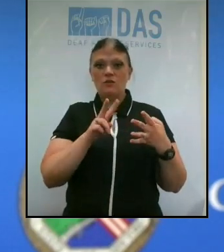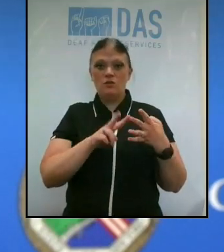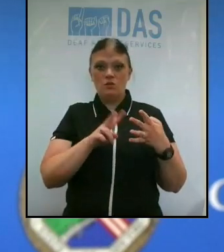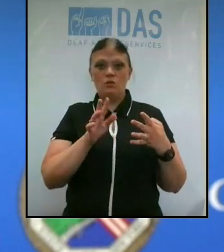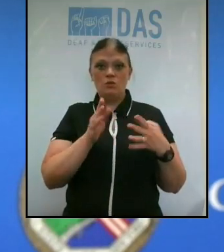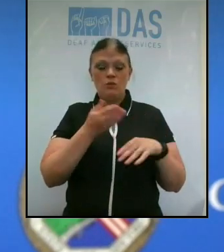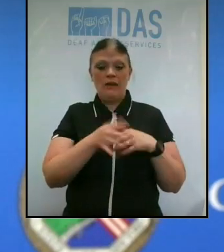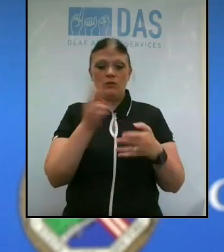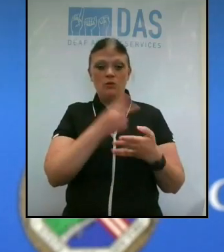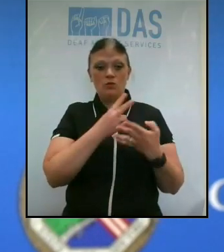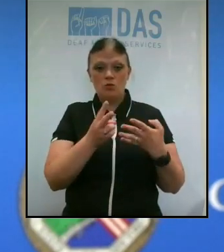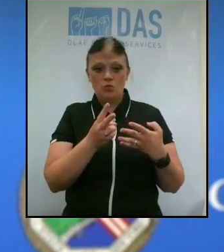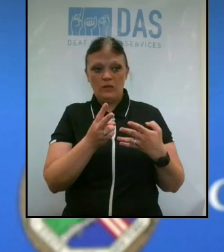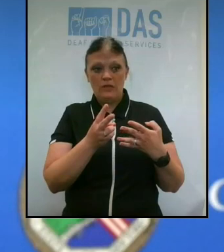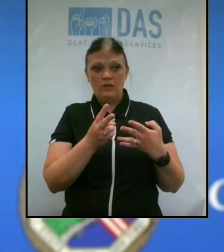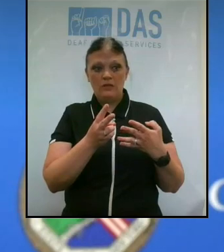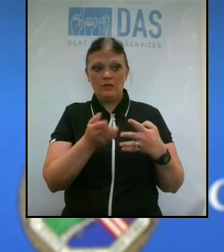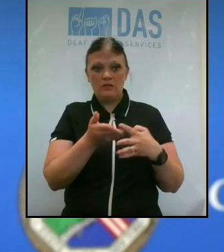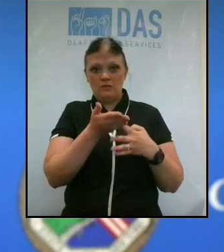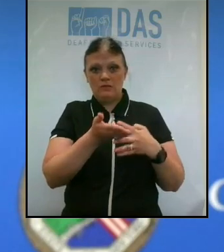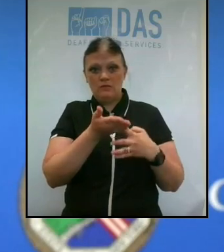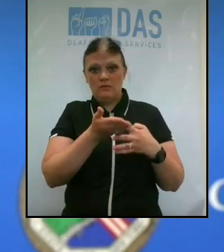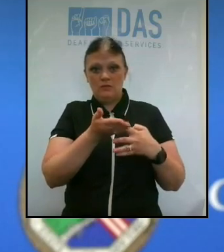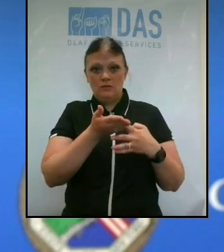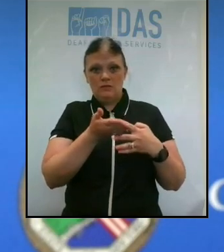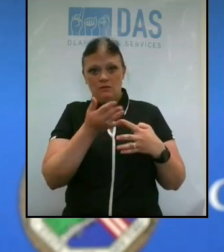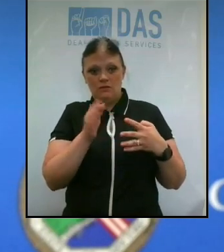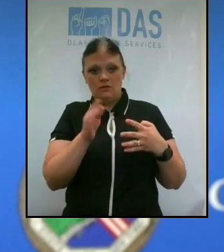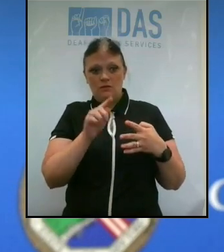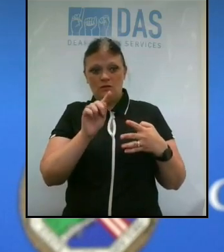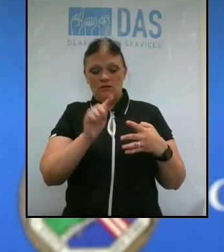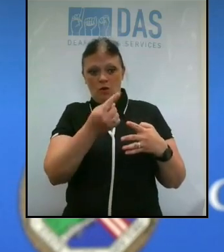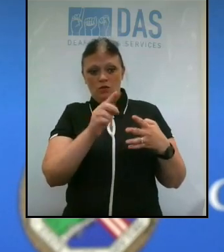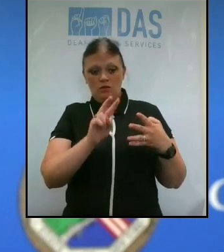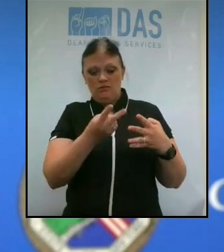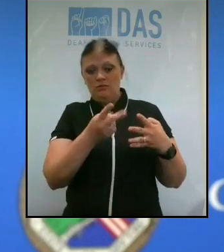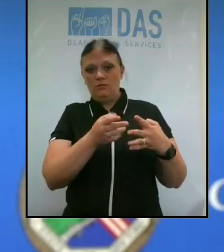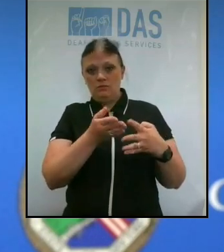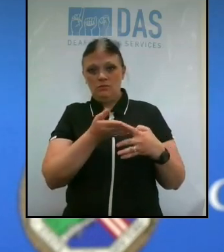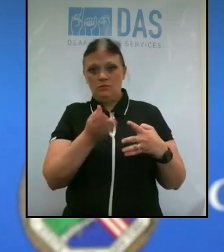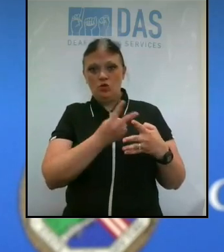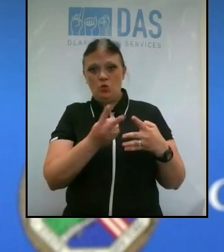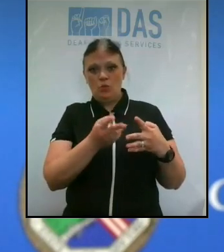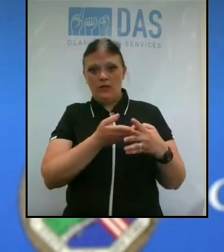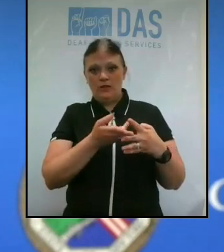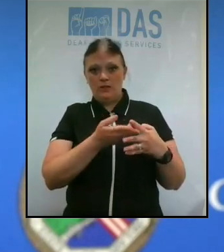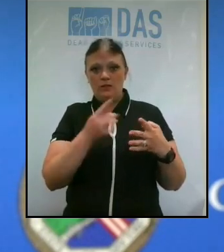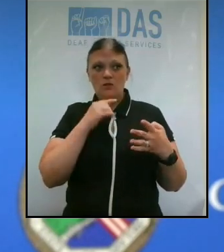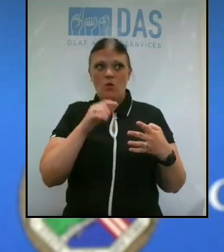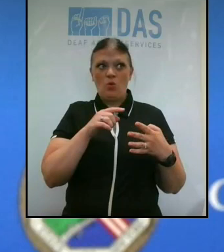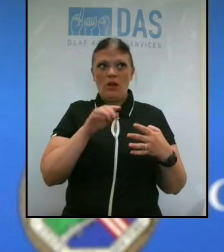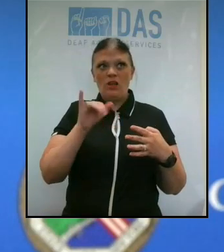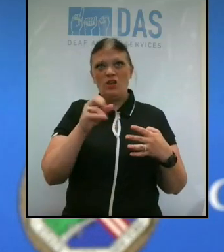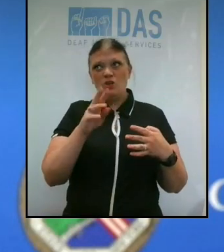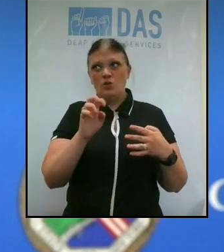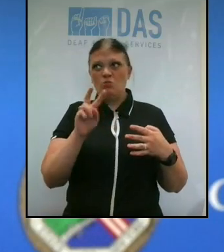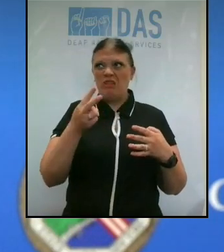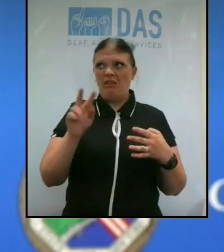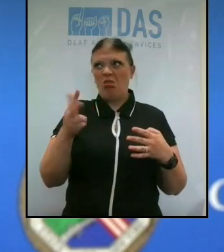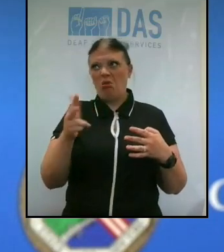weeks of breakage between when we entered phase one and when we can enter phase two. So that's basically June 2nd, June 3rd, somewhere around